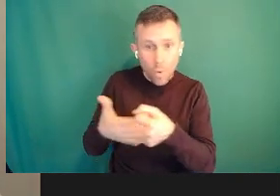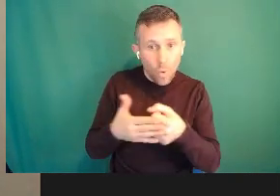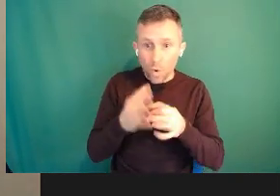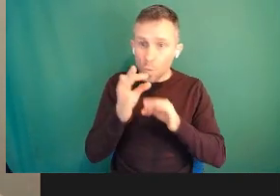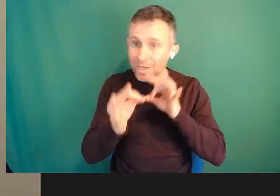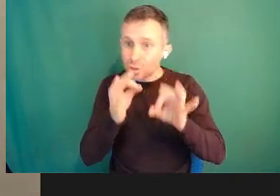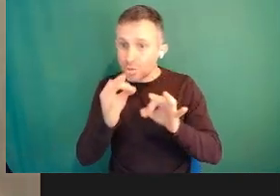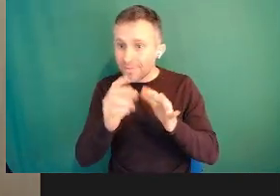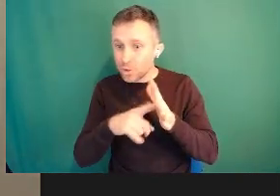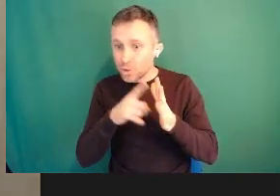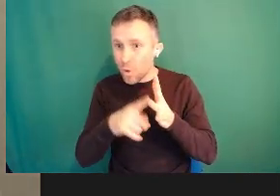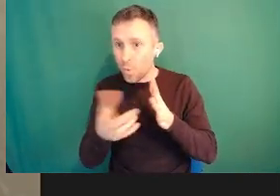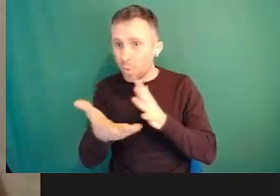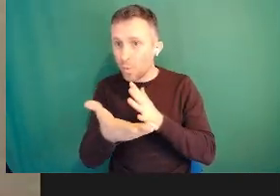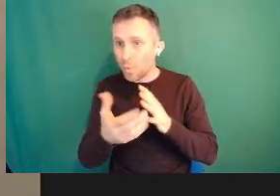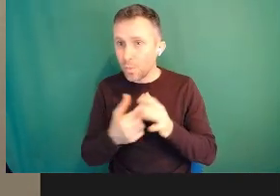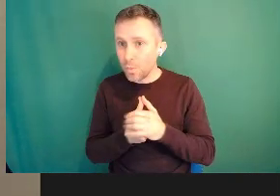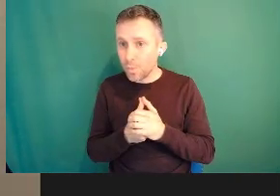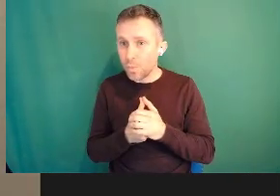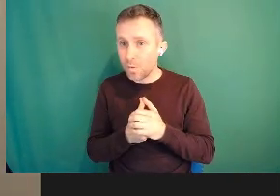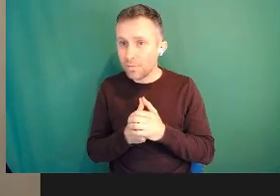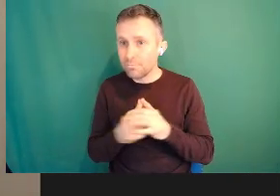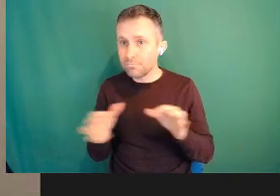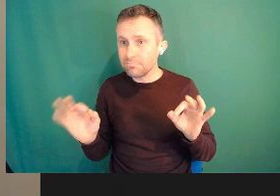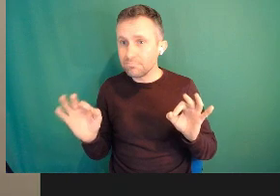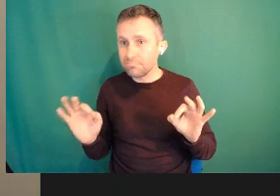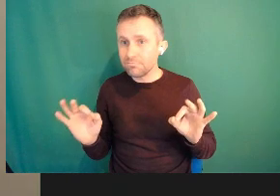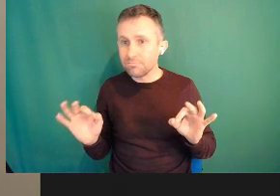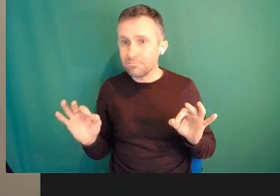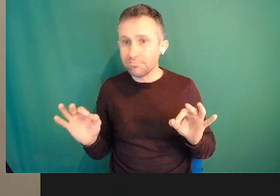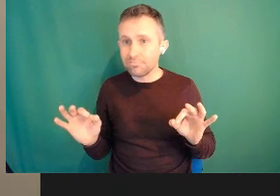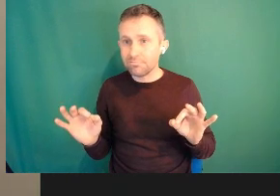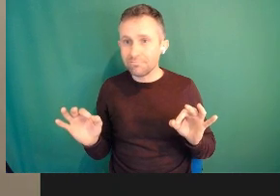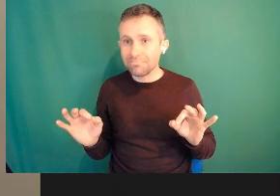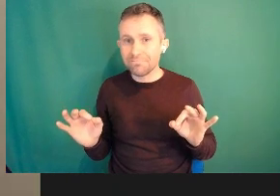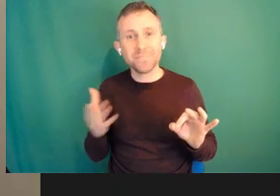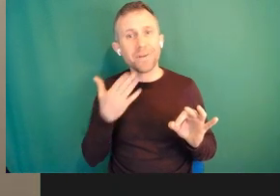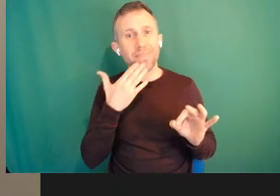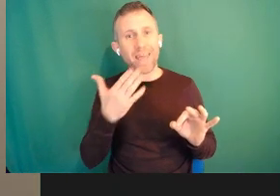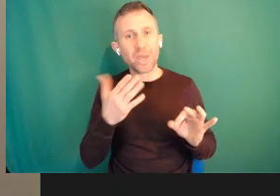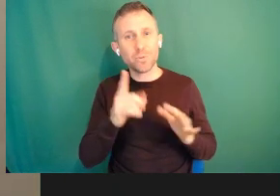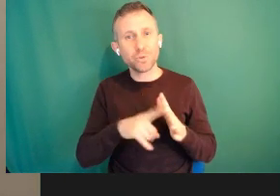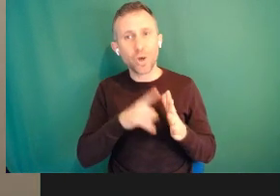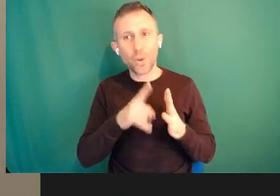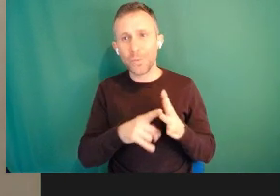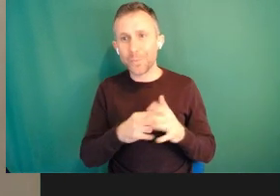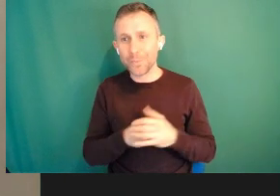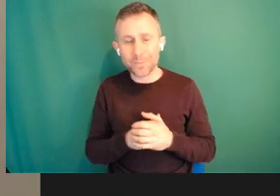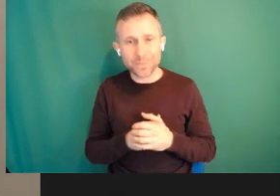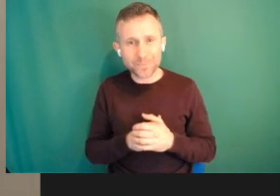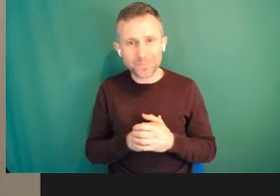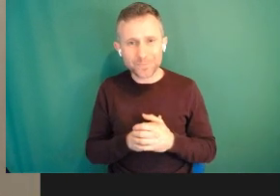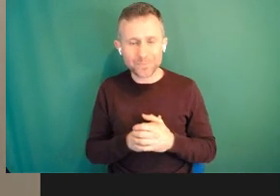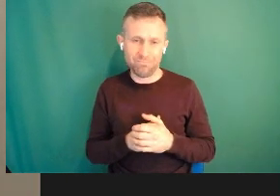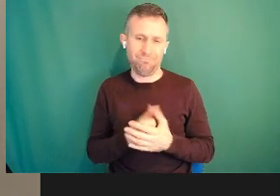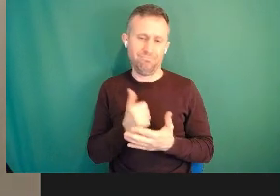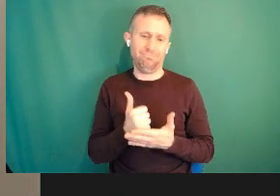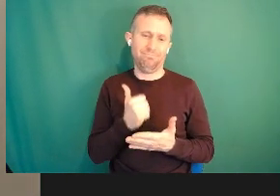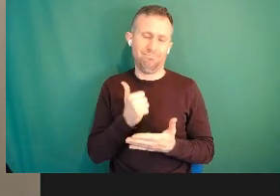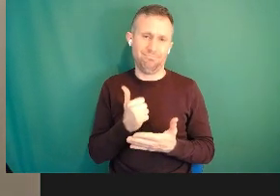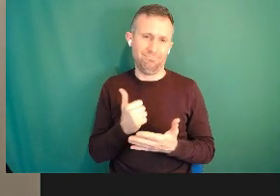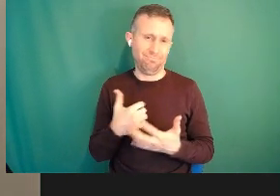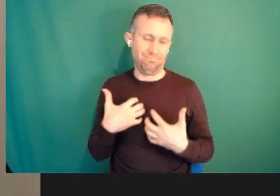No? Well, thanks, Joe. It was really, really great. I'm sure